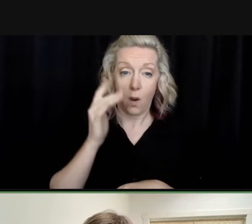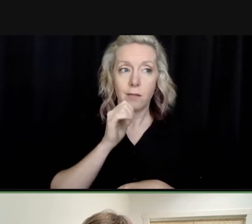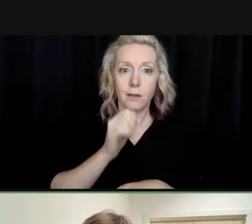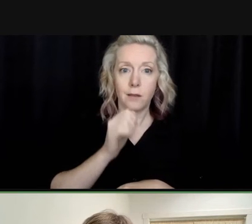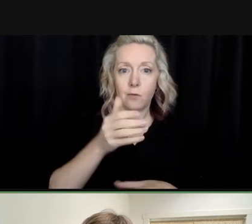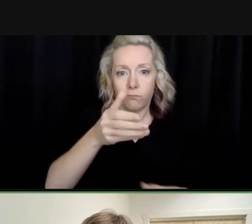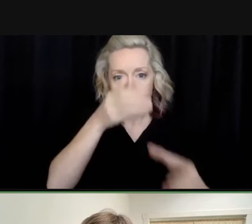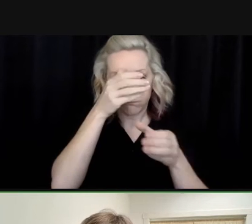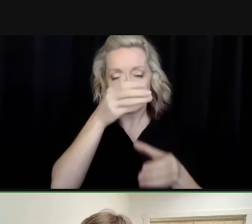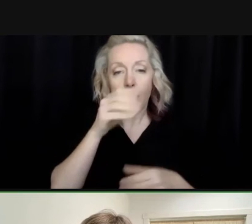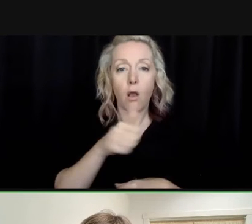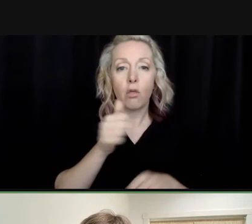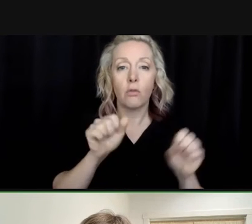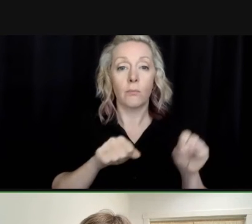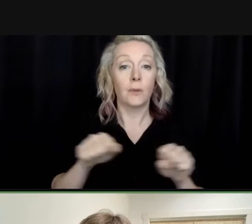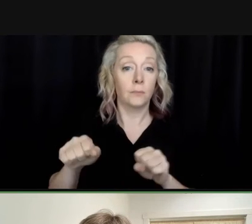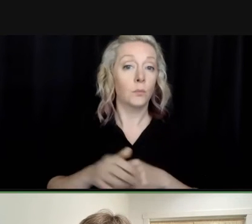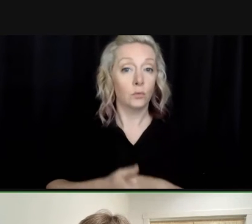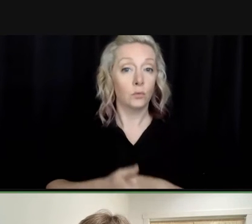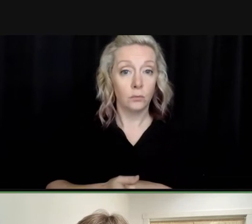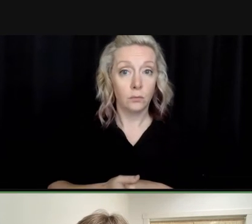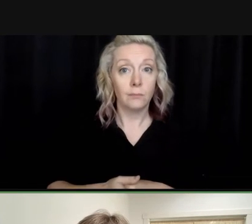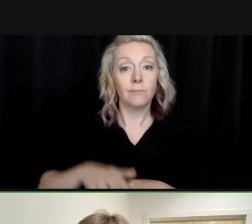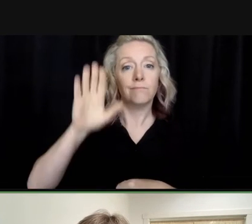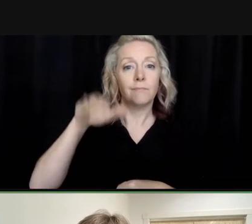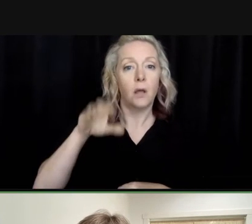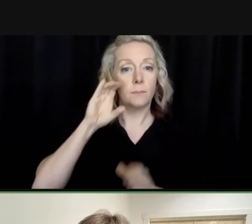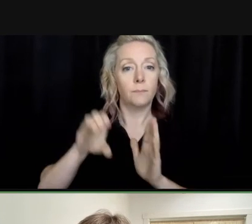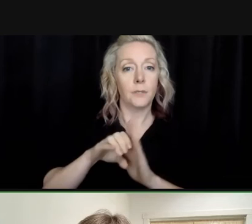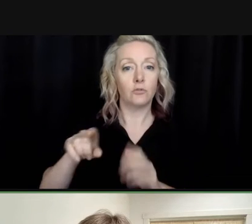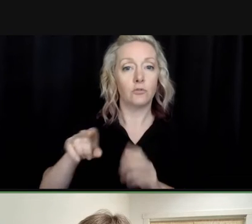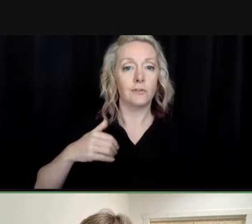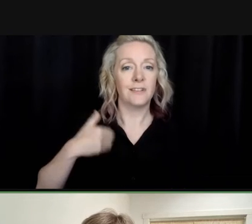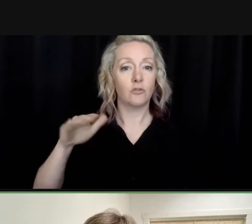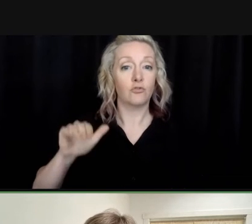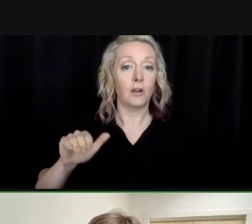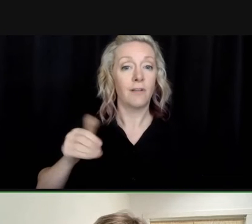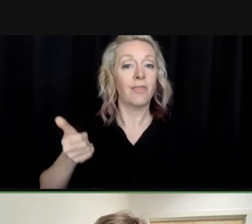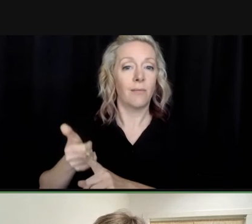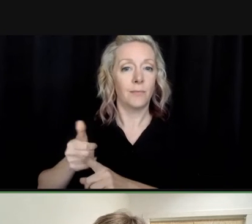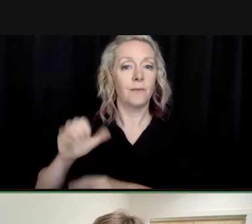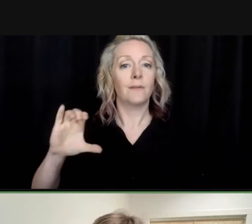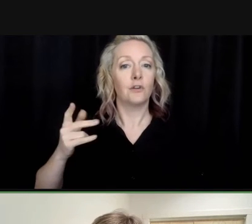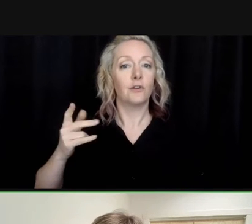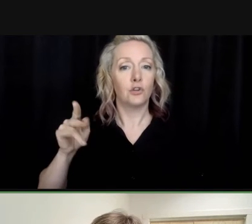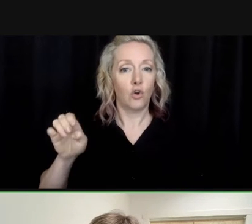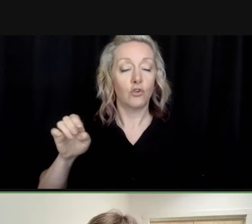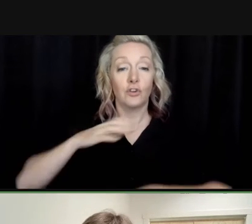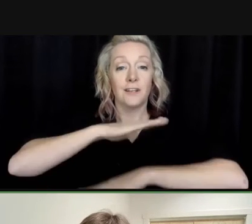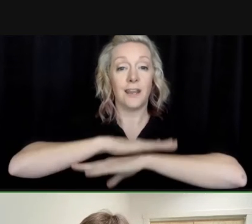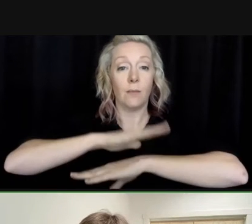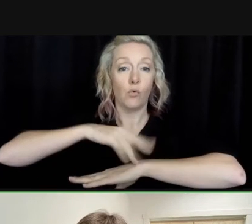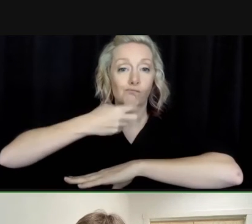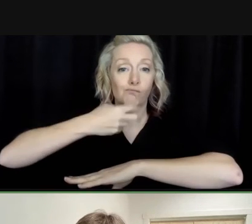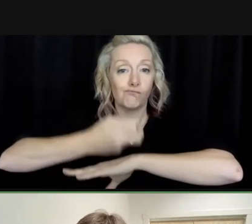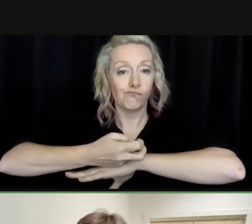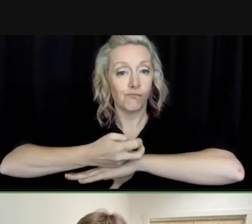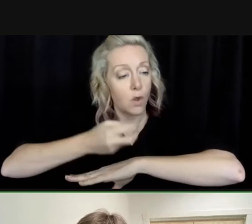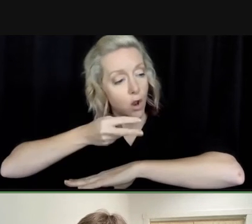why those things might be present. And then below that, there's a young child with charge syndrome who's lying on a tabletop and looking at